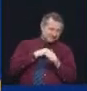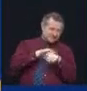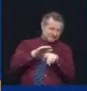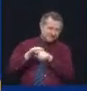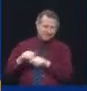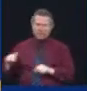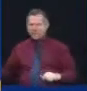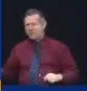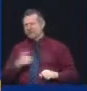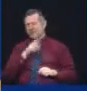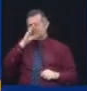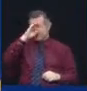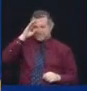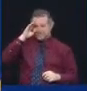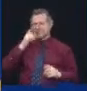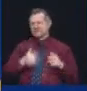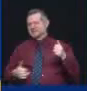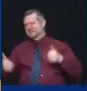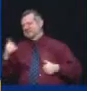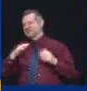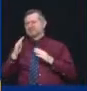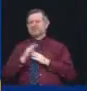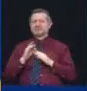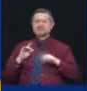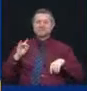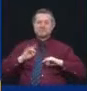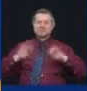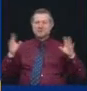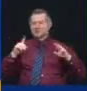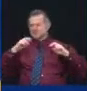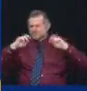heads. No masks.